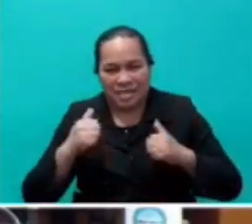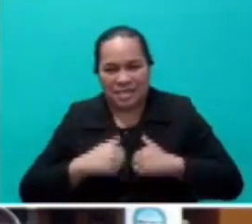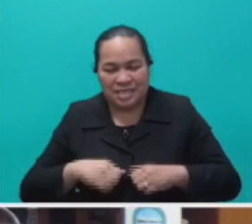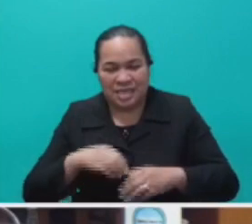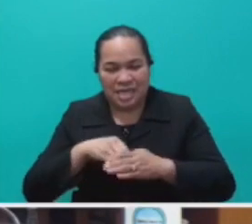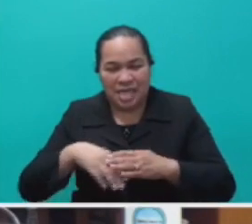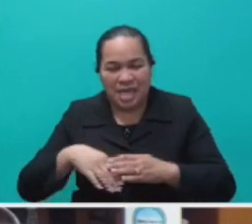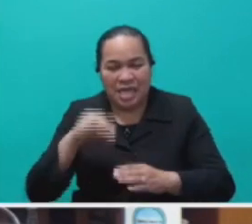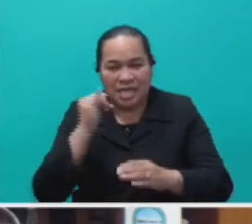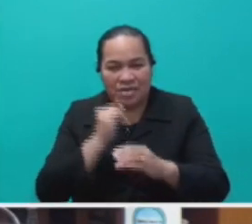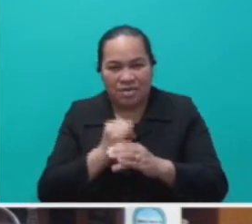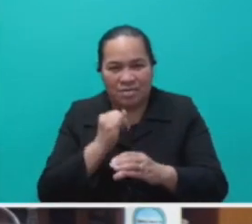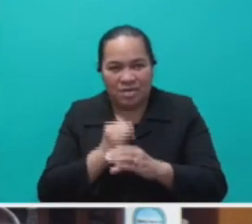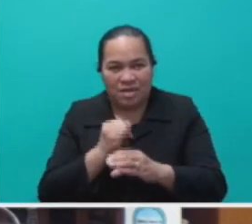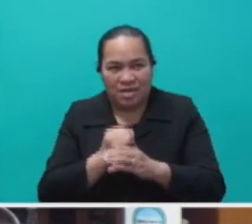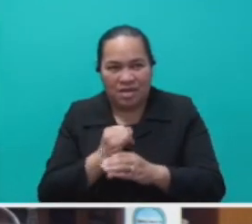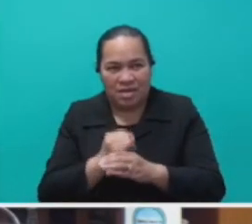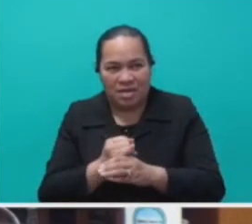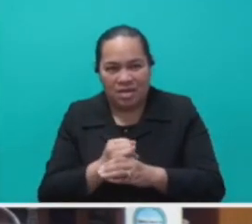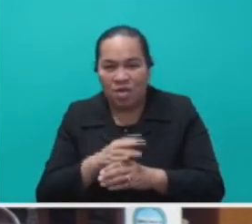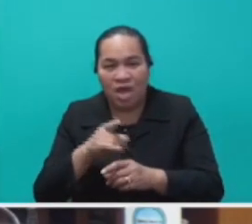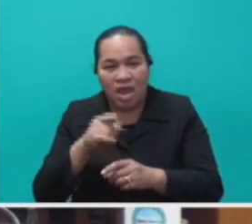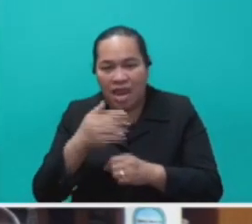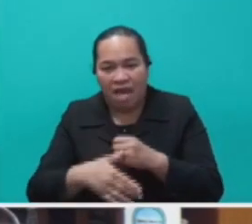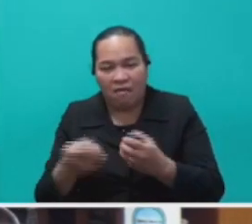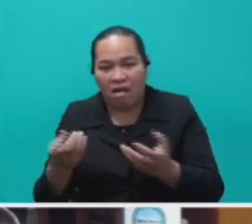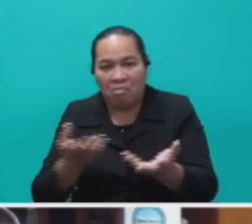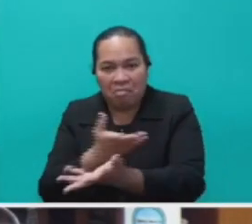criminal corridors was ever consulted.